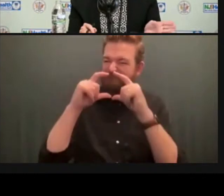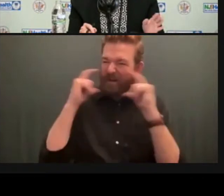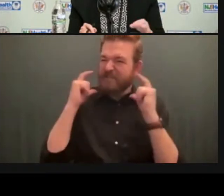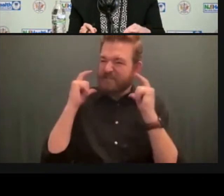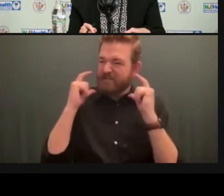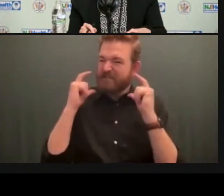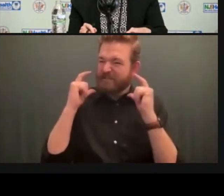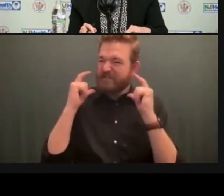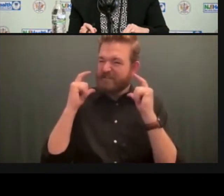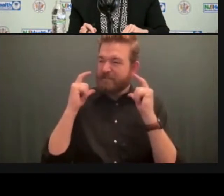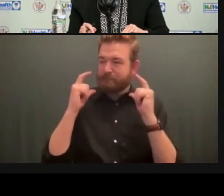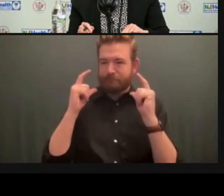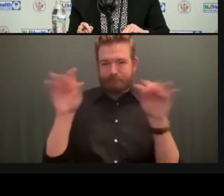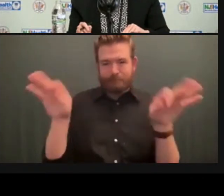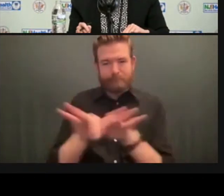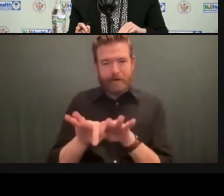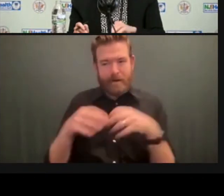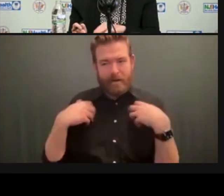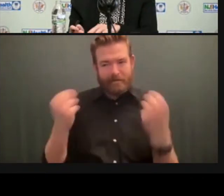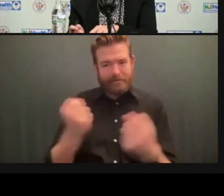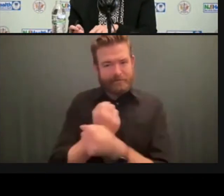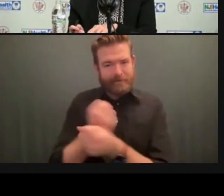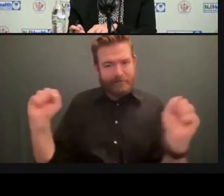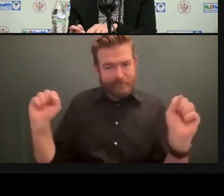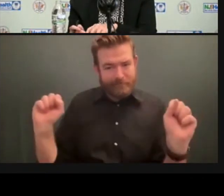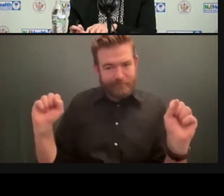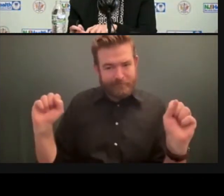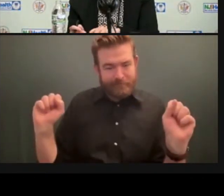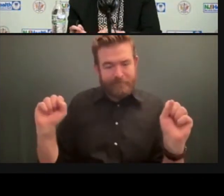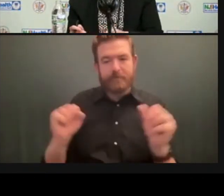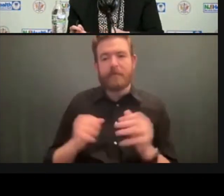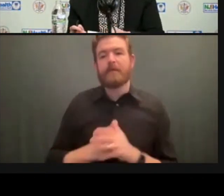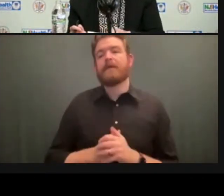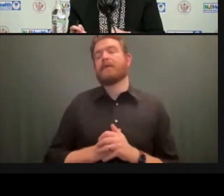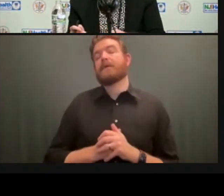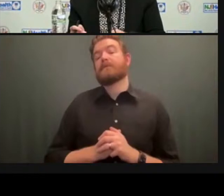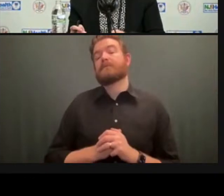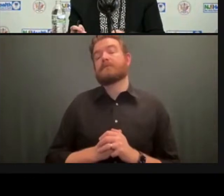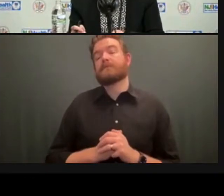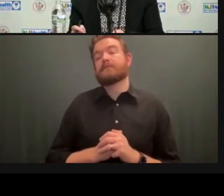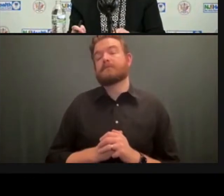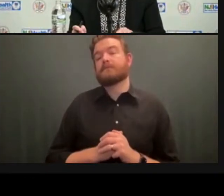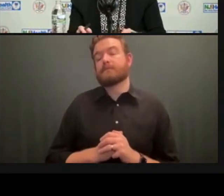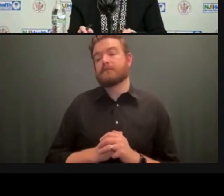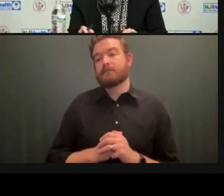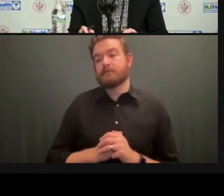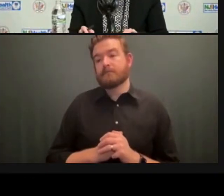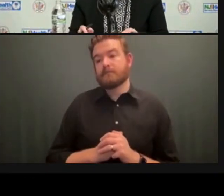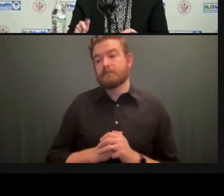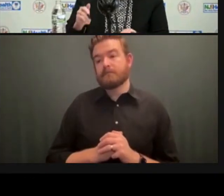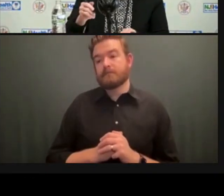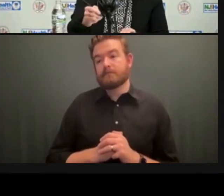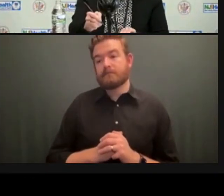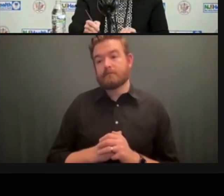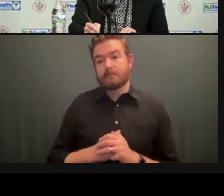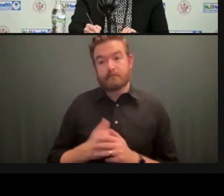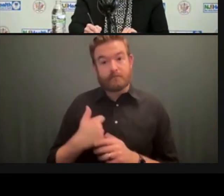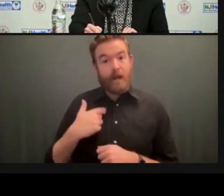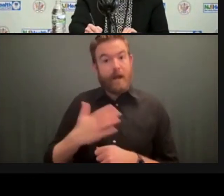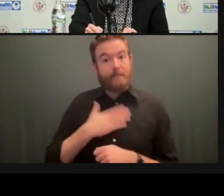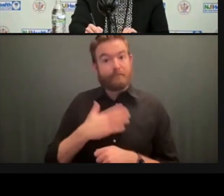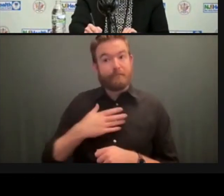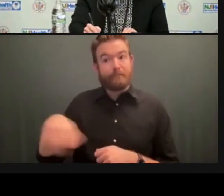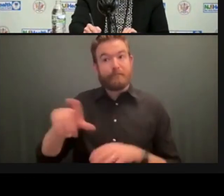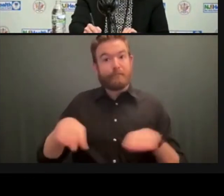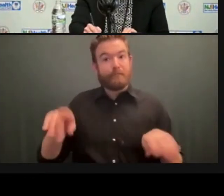can continue in-person learning. This brings us absolutely no joy. No one wants to see our kids'